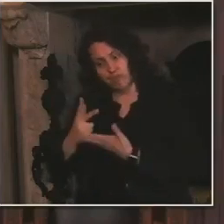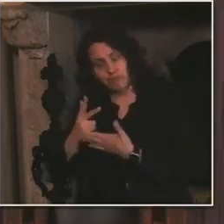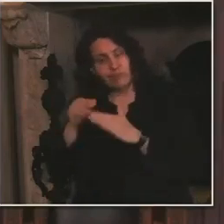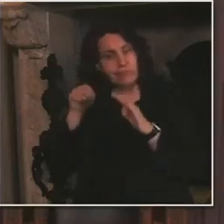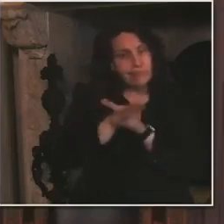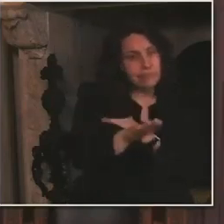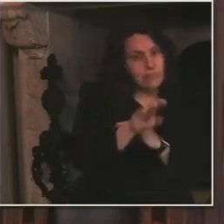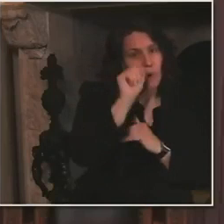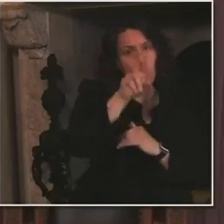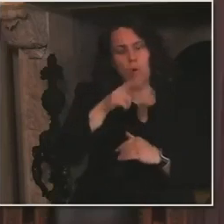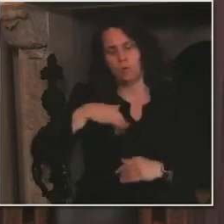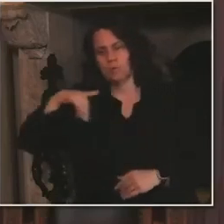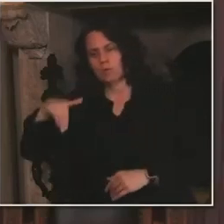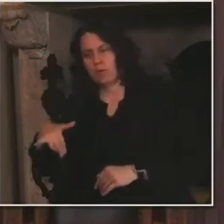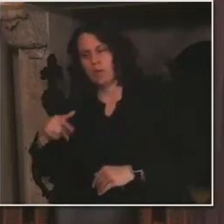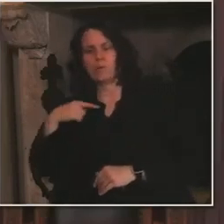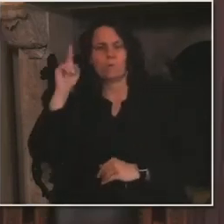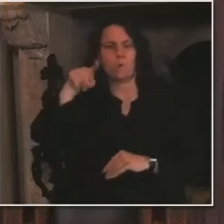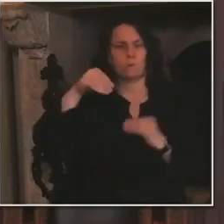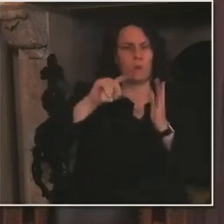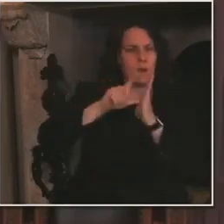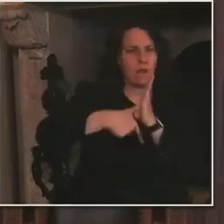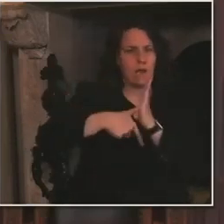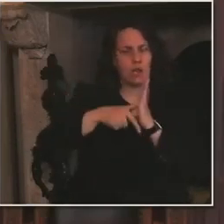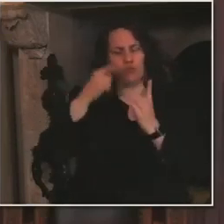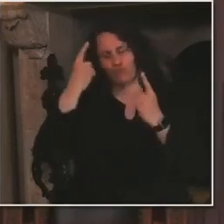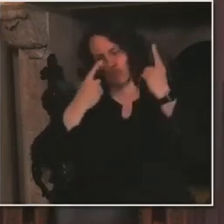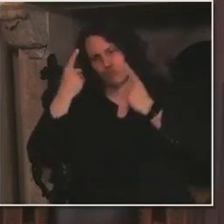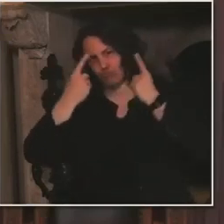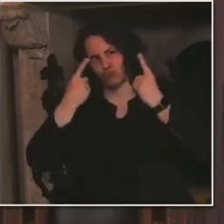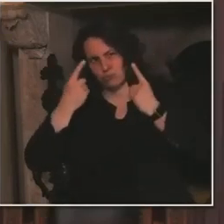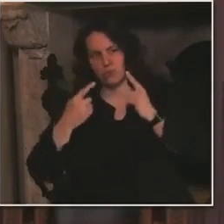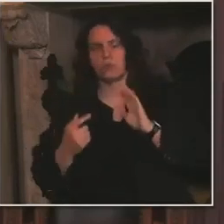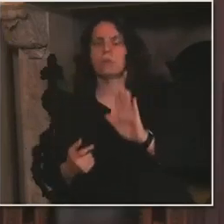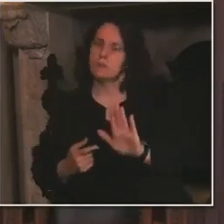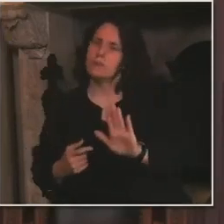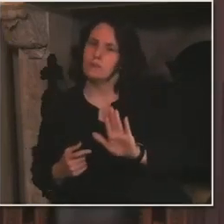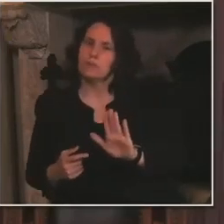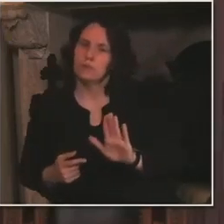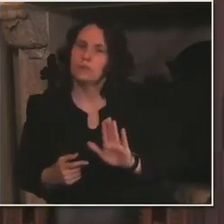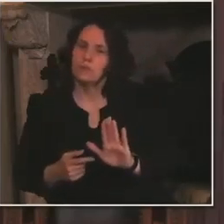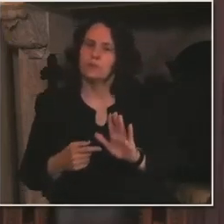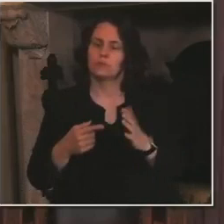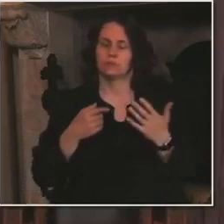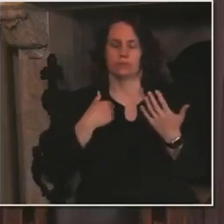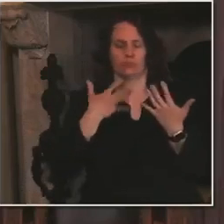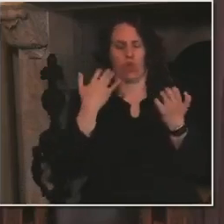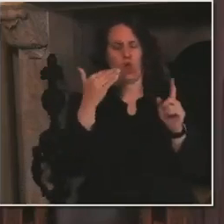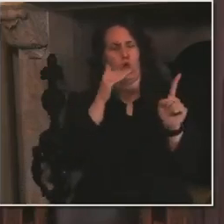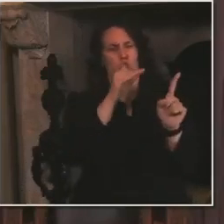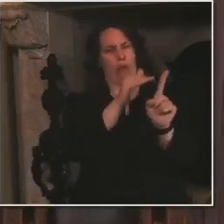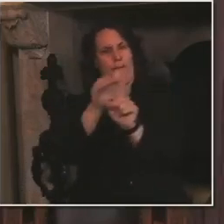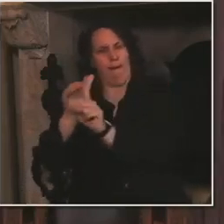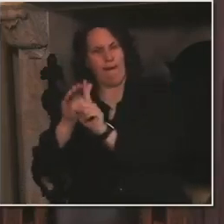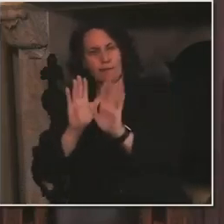this also gives us an opportunity to remind those that have been essential businesses, especially in the retail